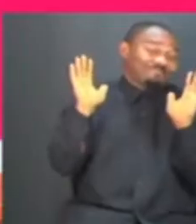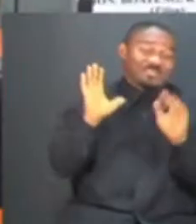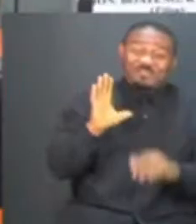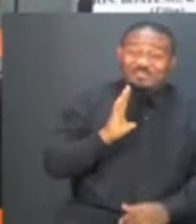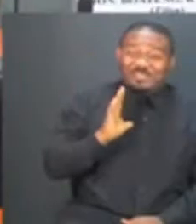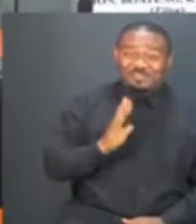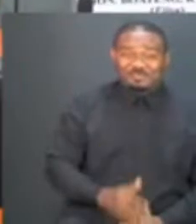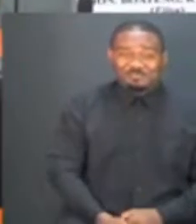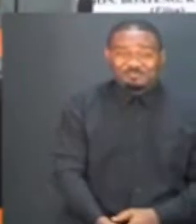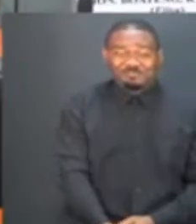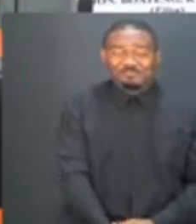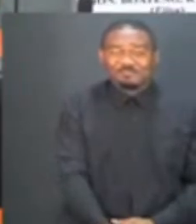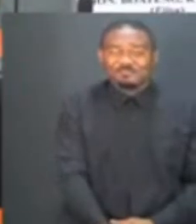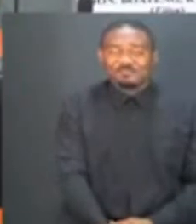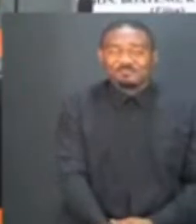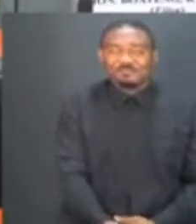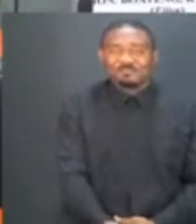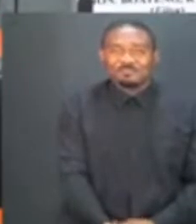determination. Thank you.